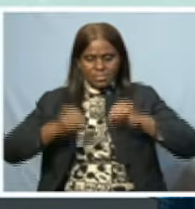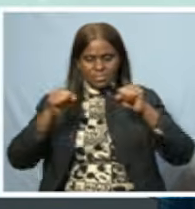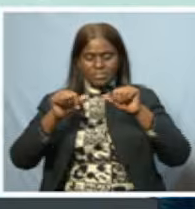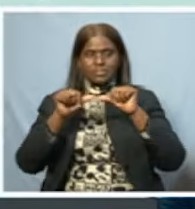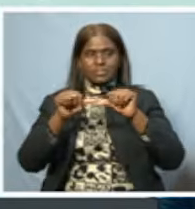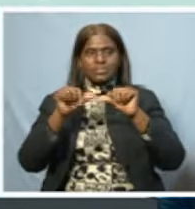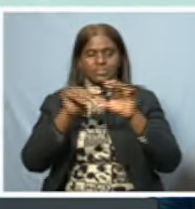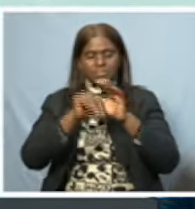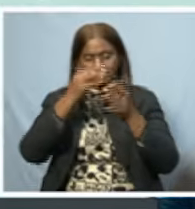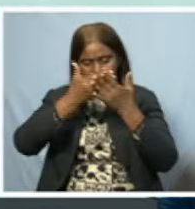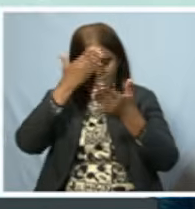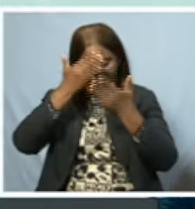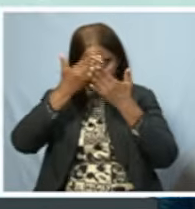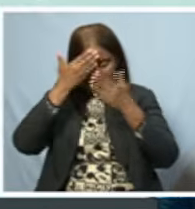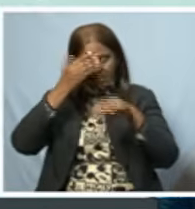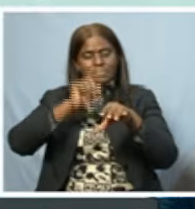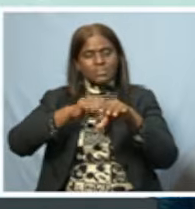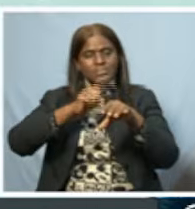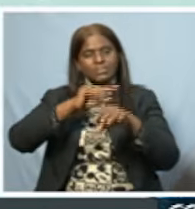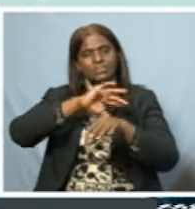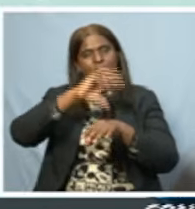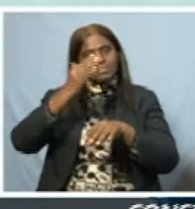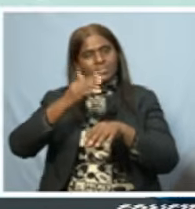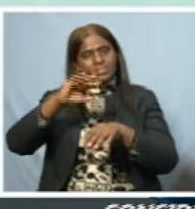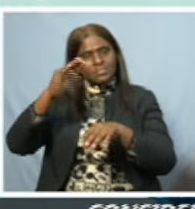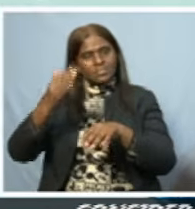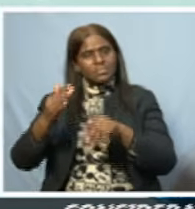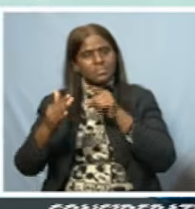surrounding procurement. The dumping site, all the is not